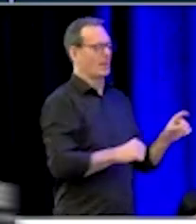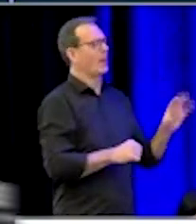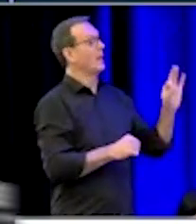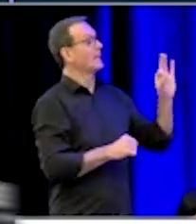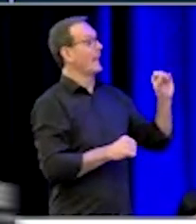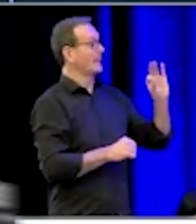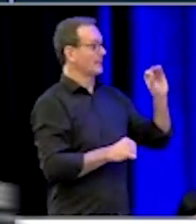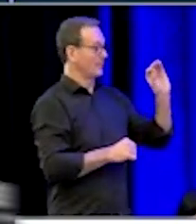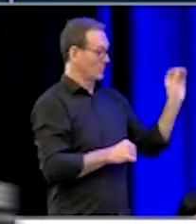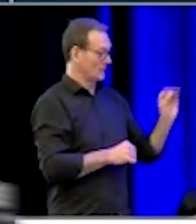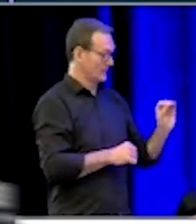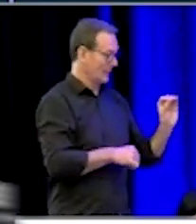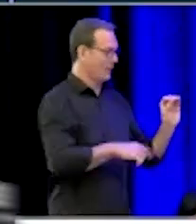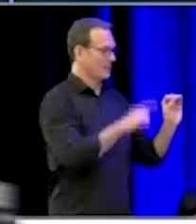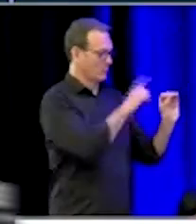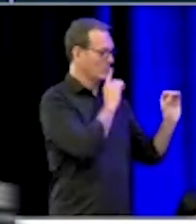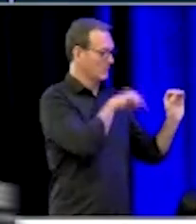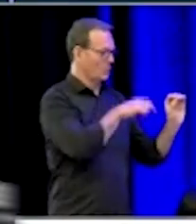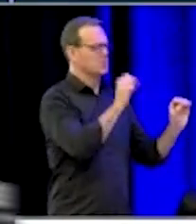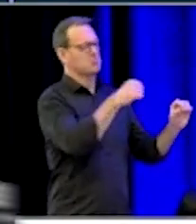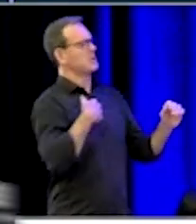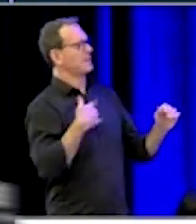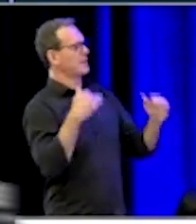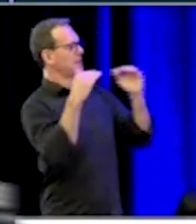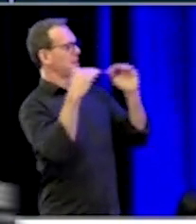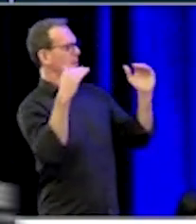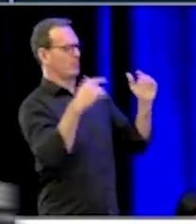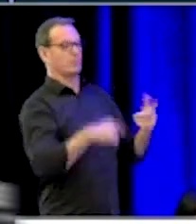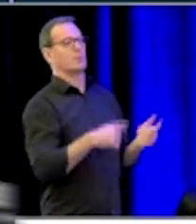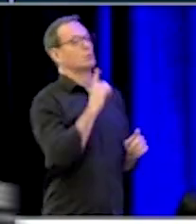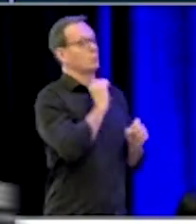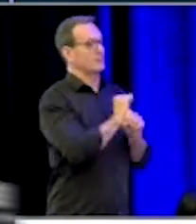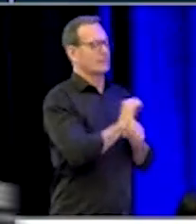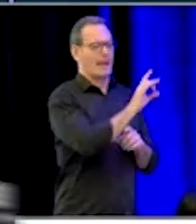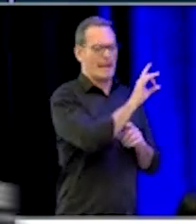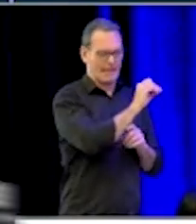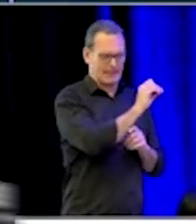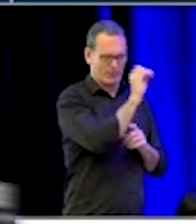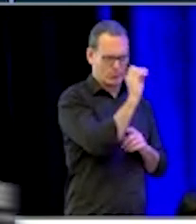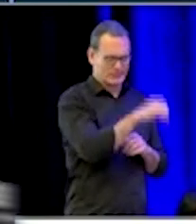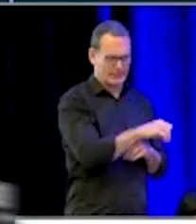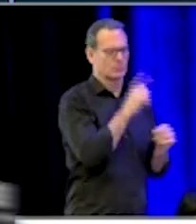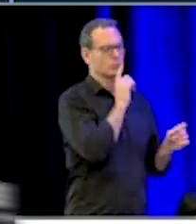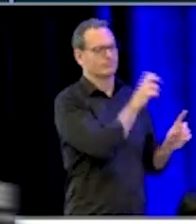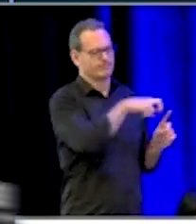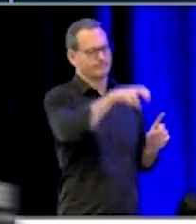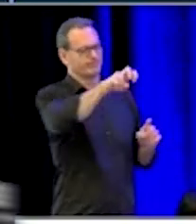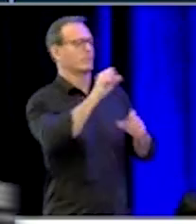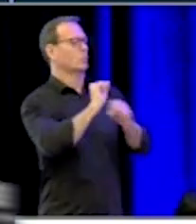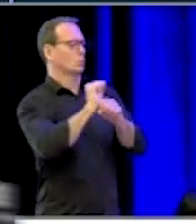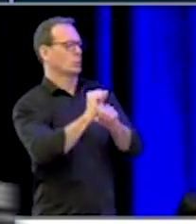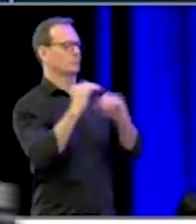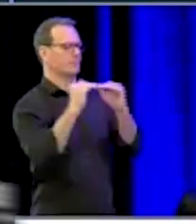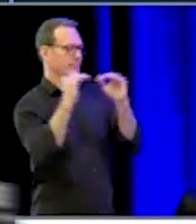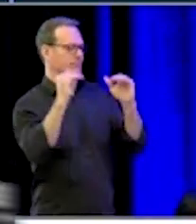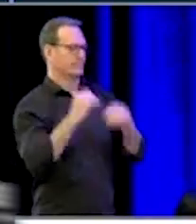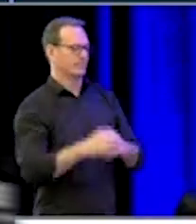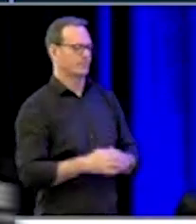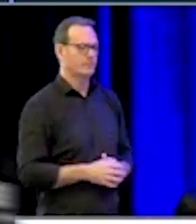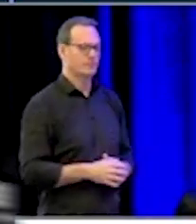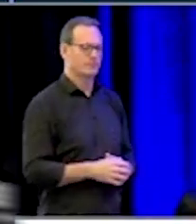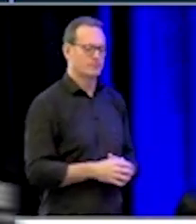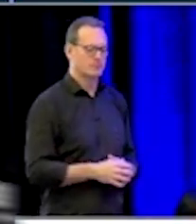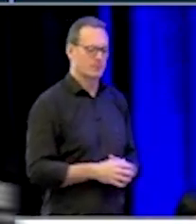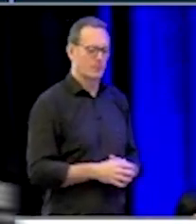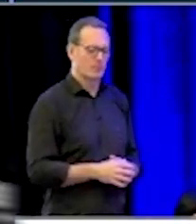work being related to their university acquired skills. And so at the end of this project, we hope to shed light on